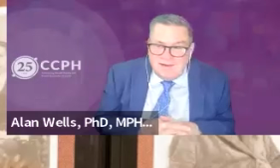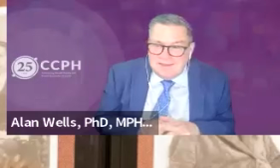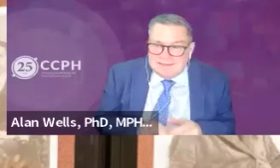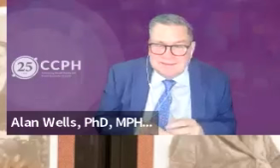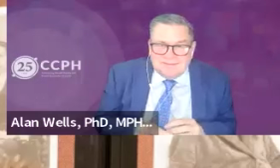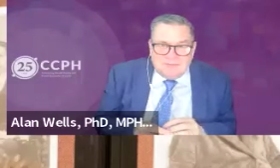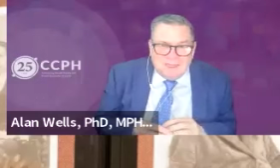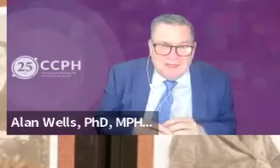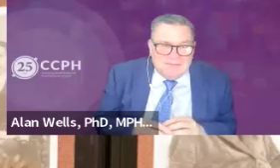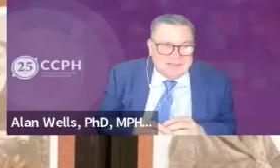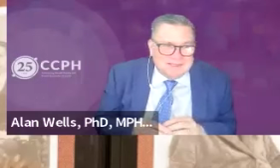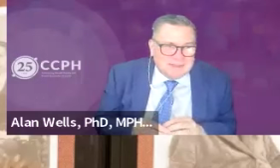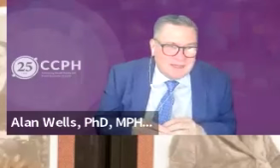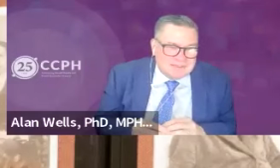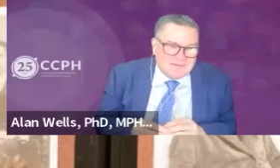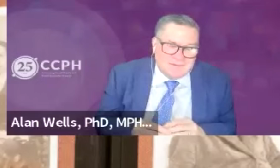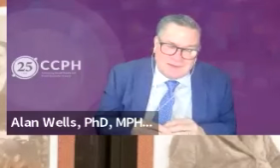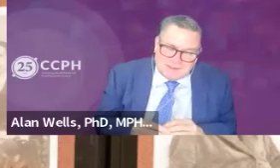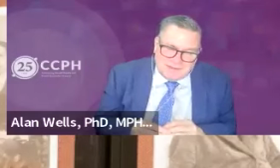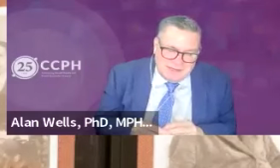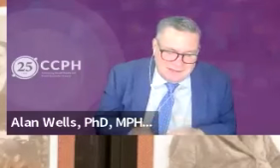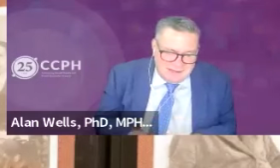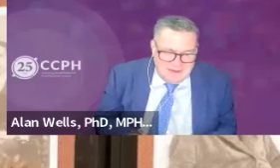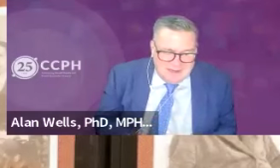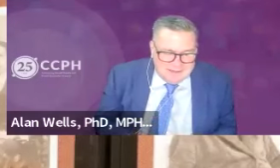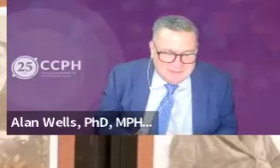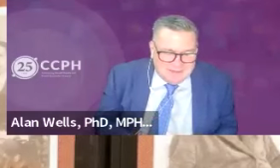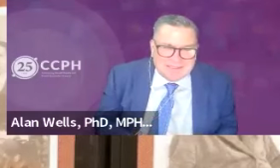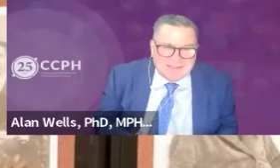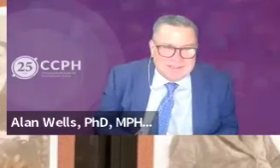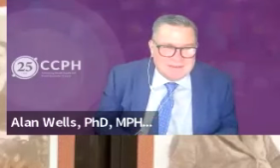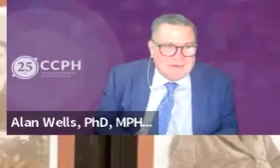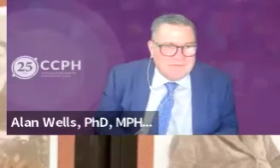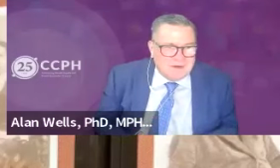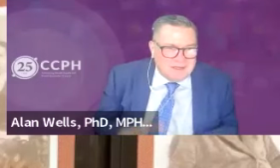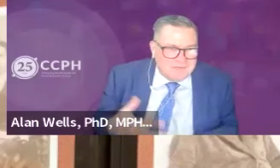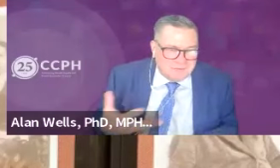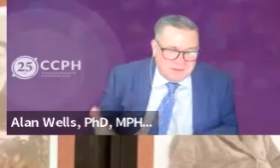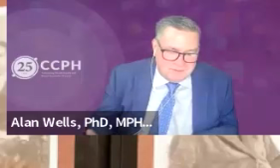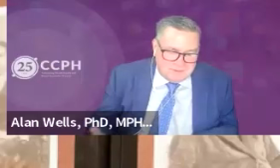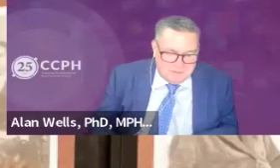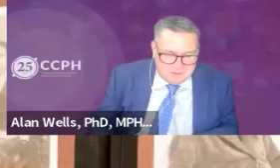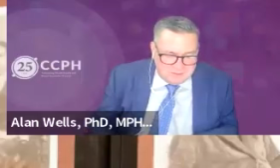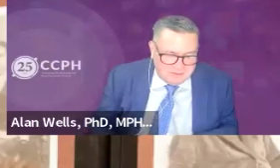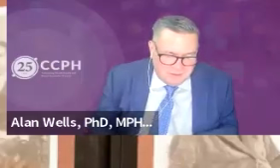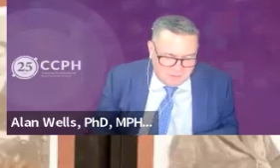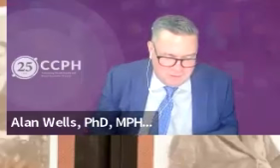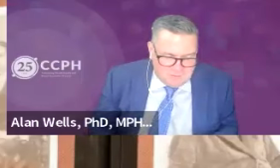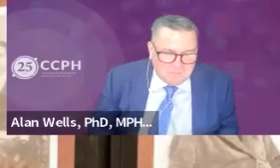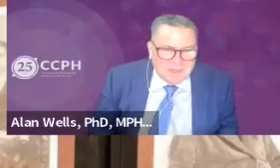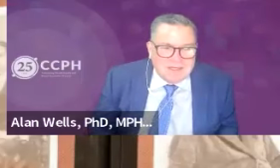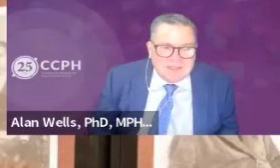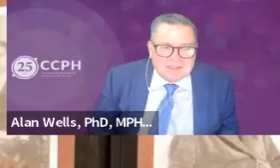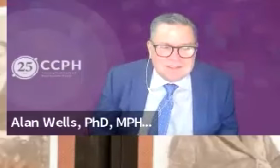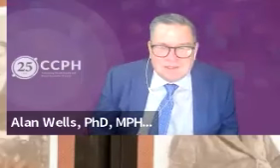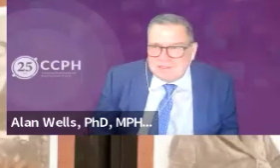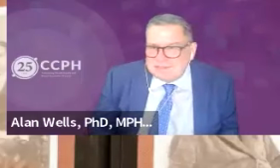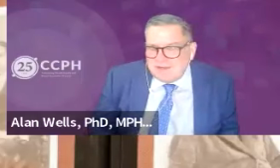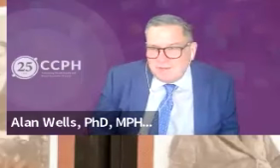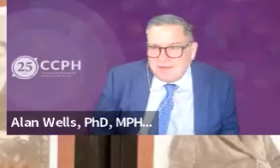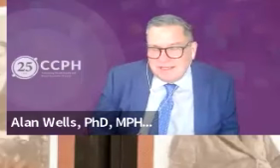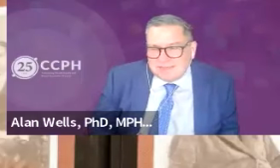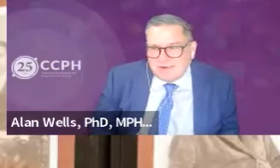clearly, because sometimes I forget to do that and it makes it easier for them to complete their work.